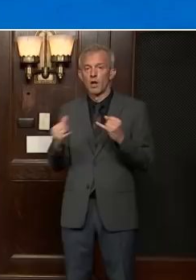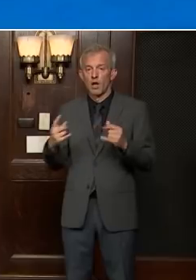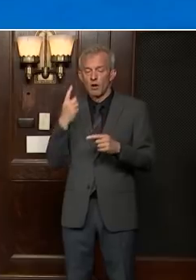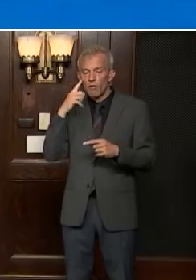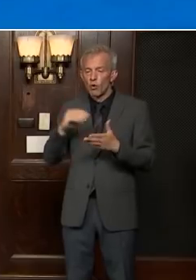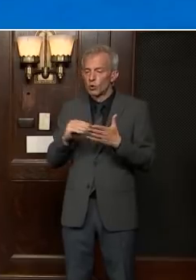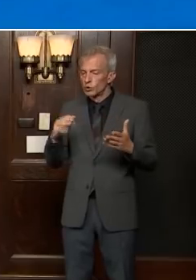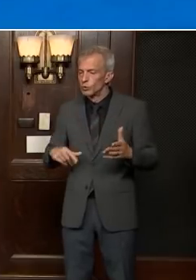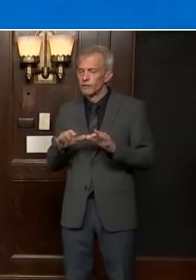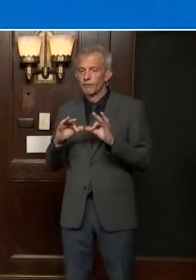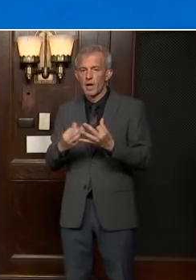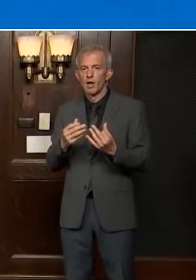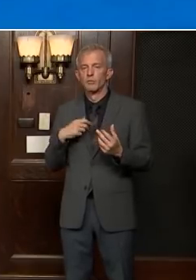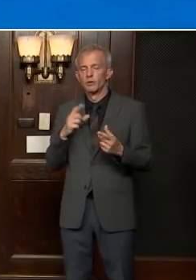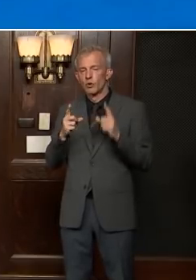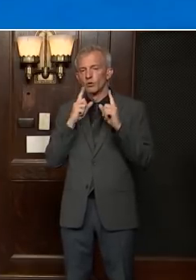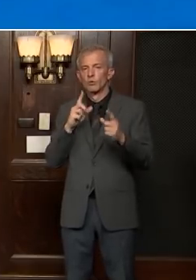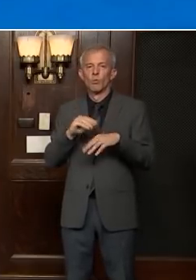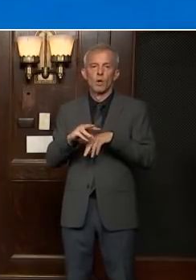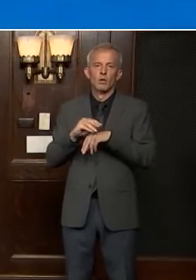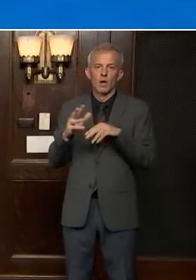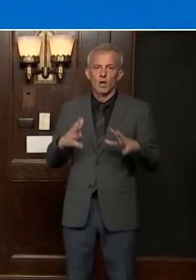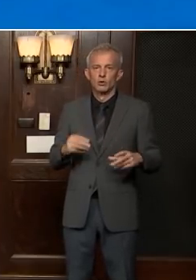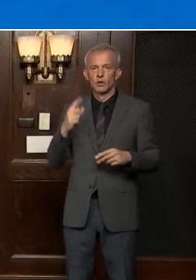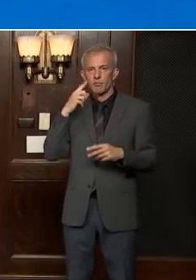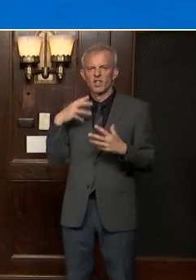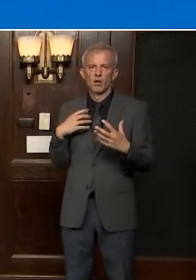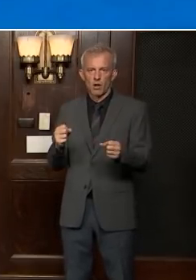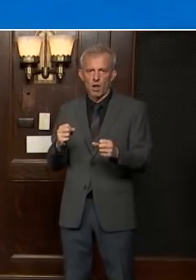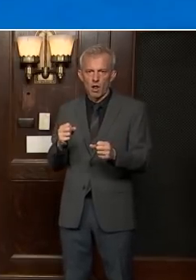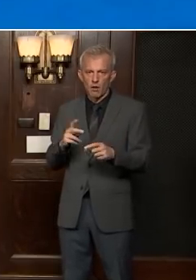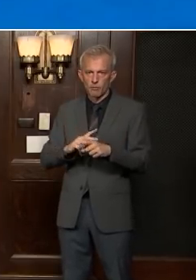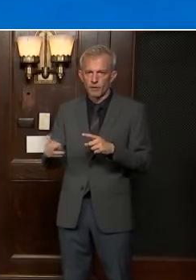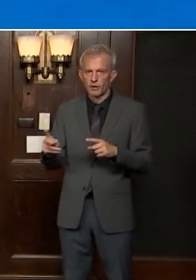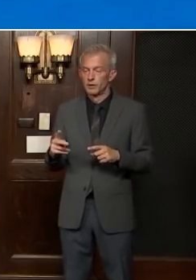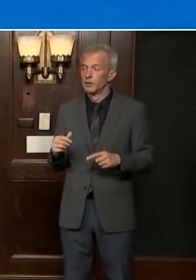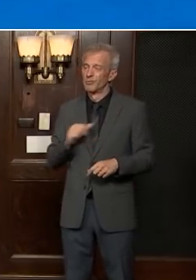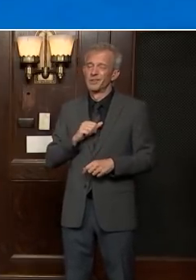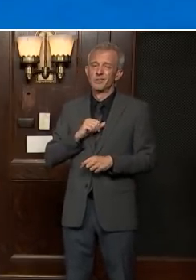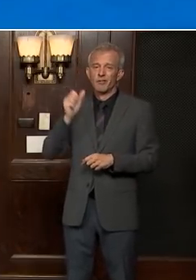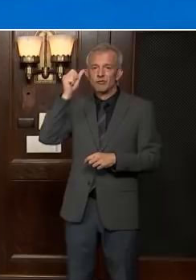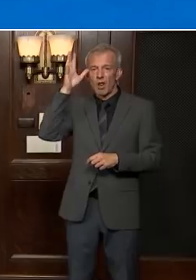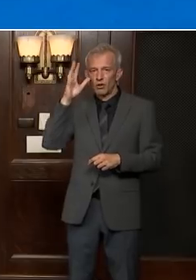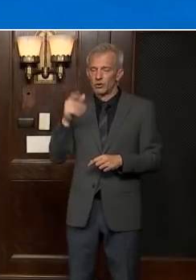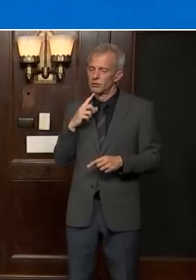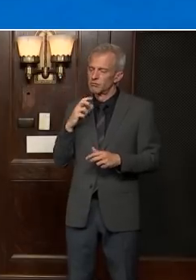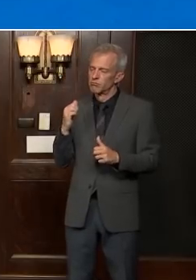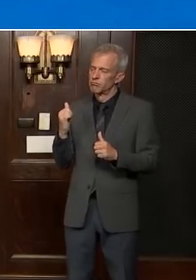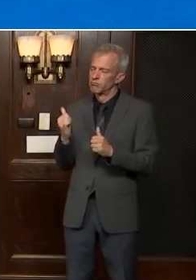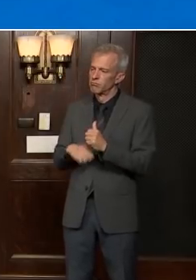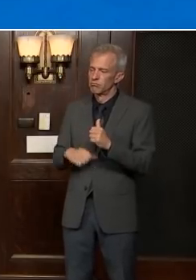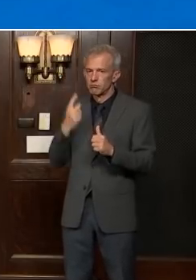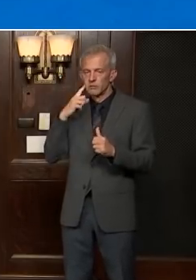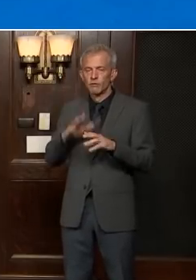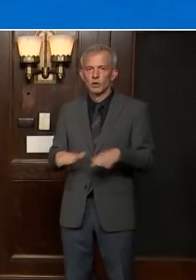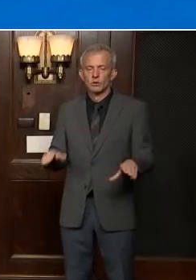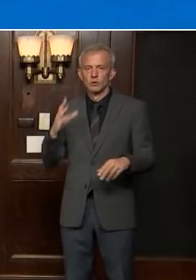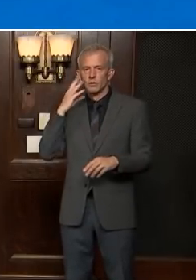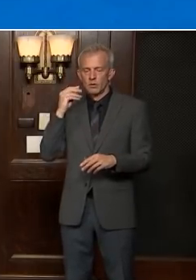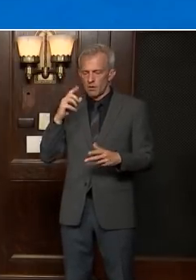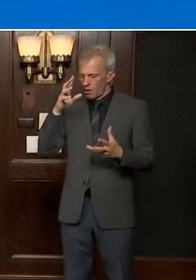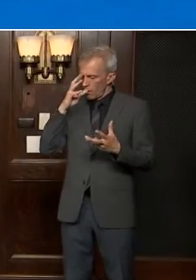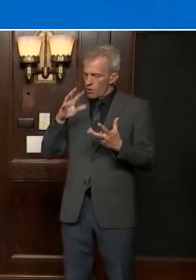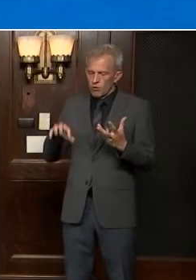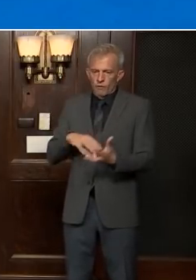talk to counselors and mental health professionals. I know as a father, this is a tough thing for children to go through. They're